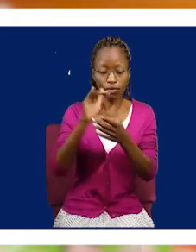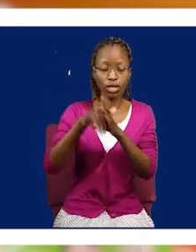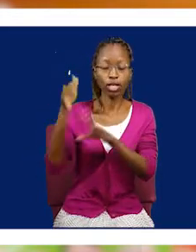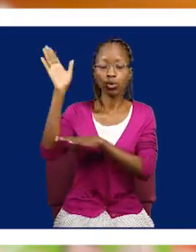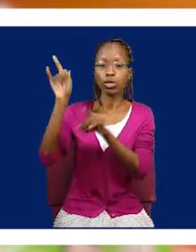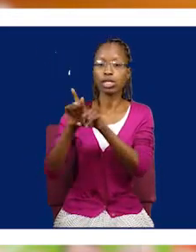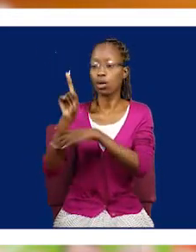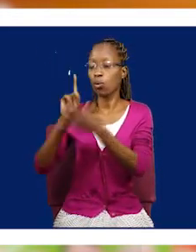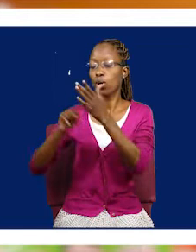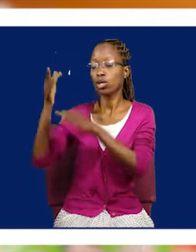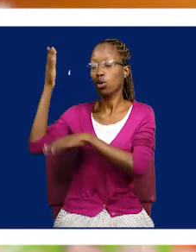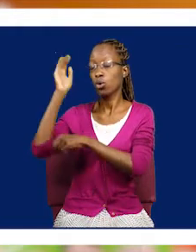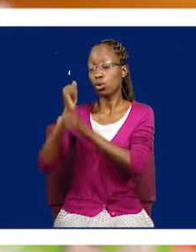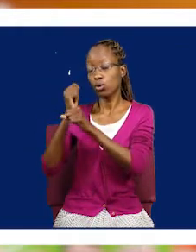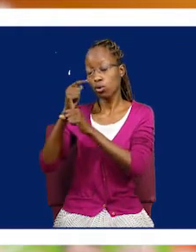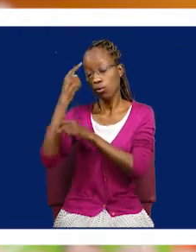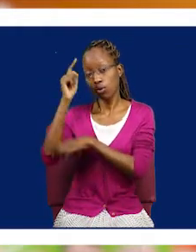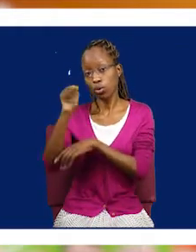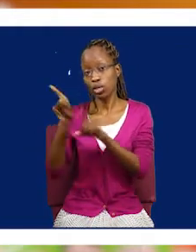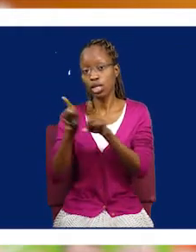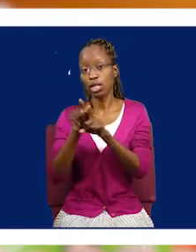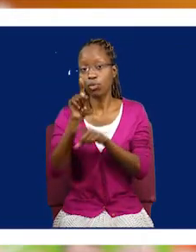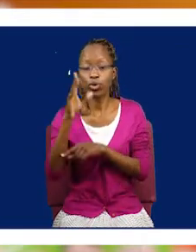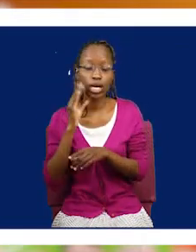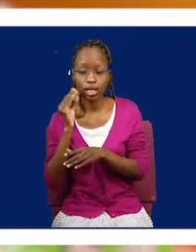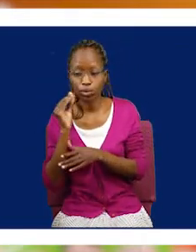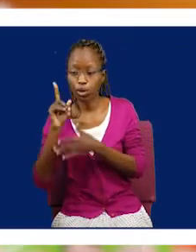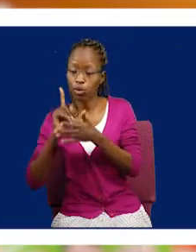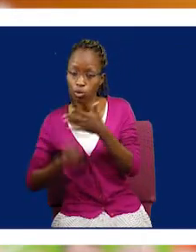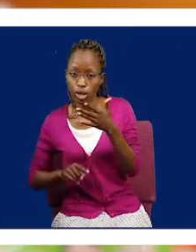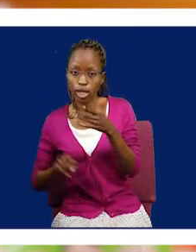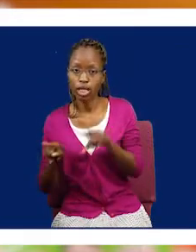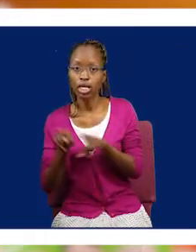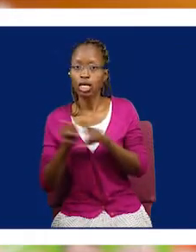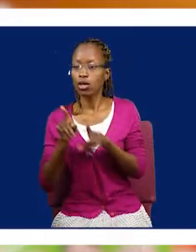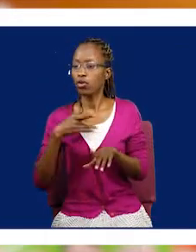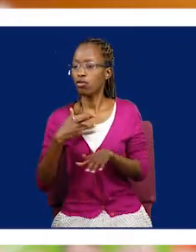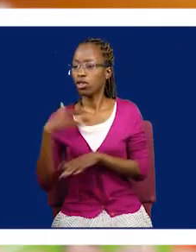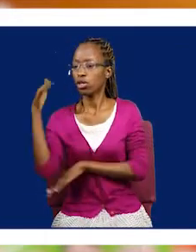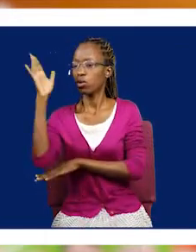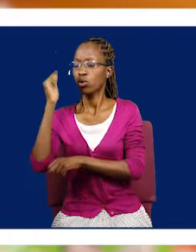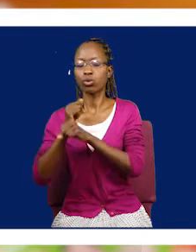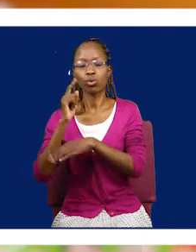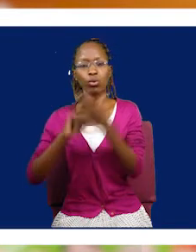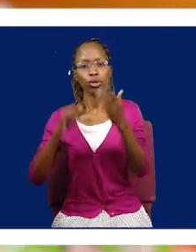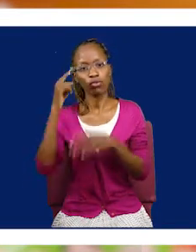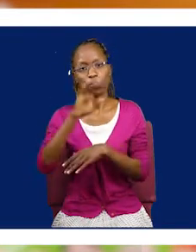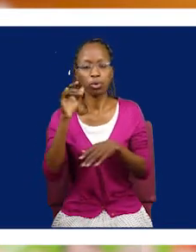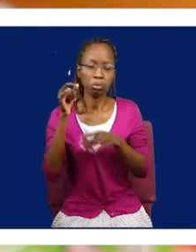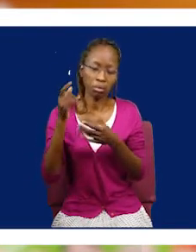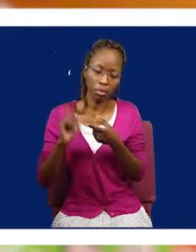God has done for you and what you have experienced, or what you've felt God done for you. If